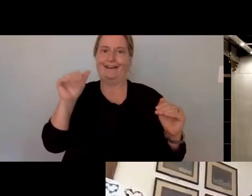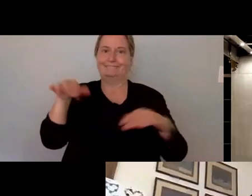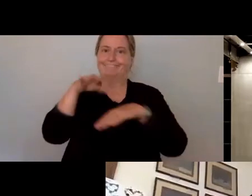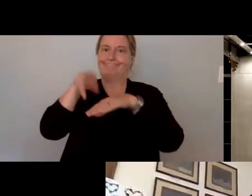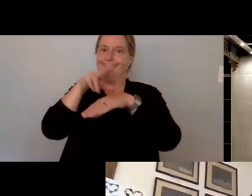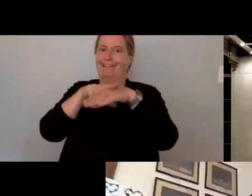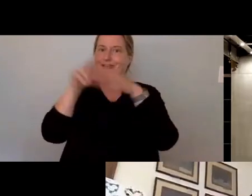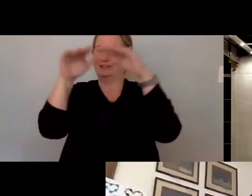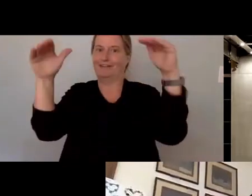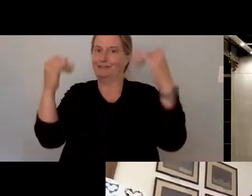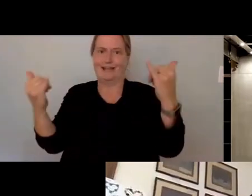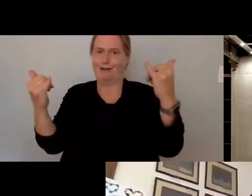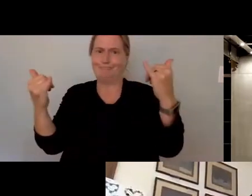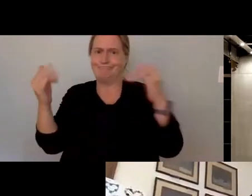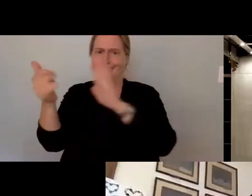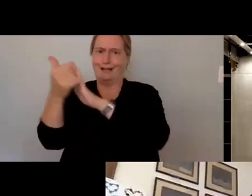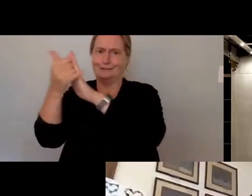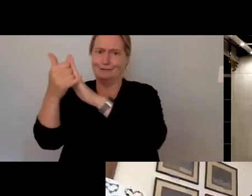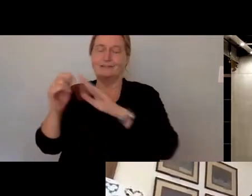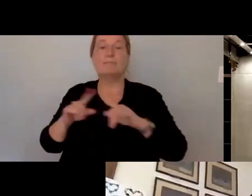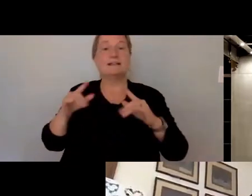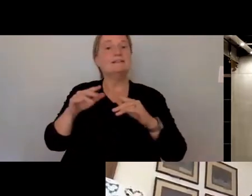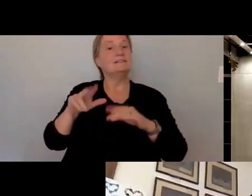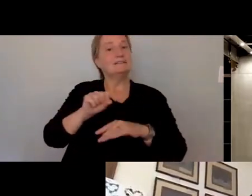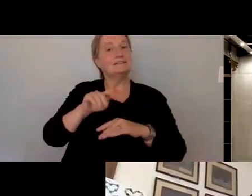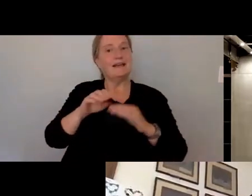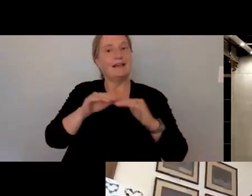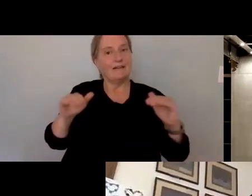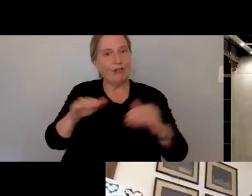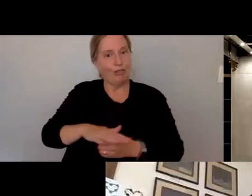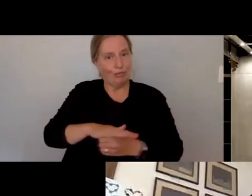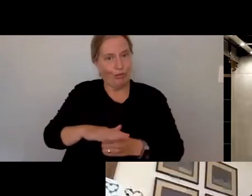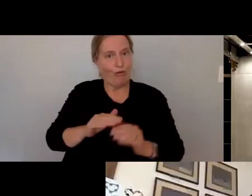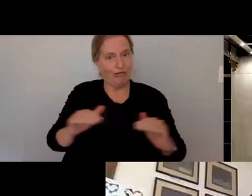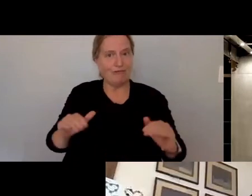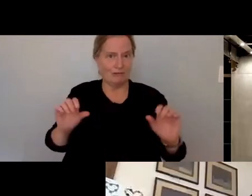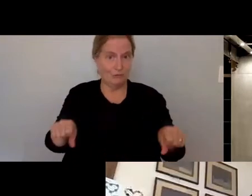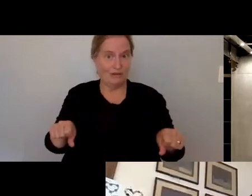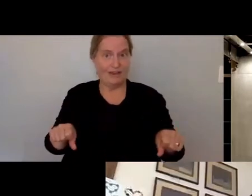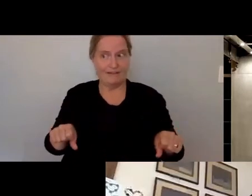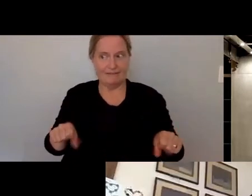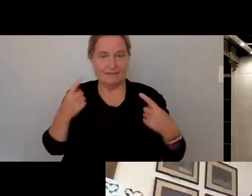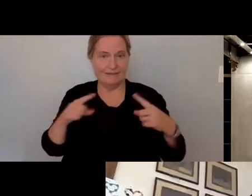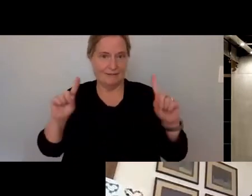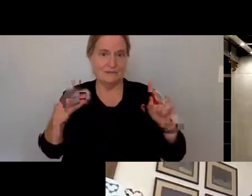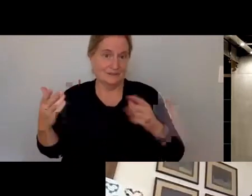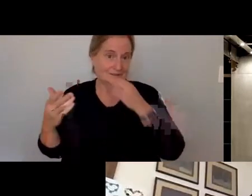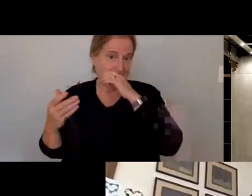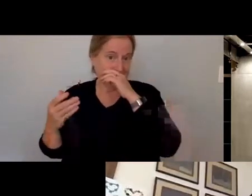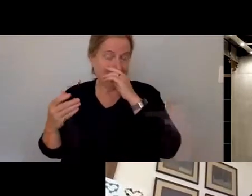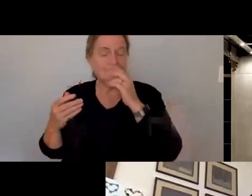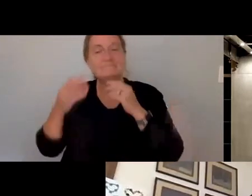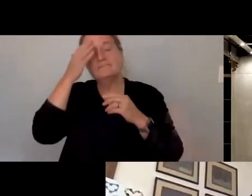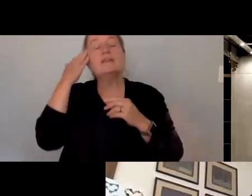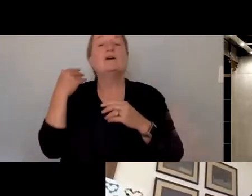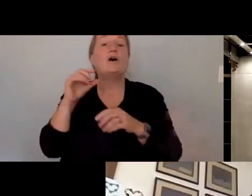the local level. So whether it's what Jim does or John does in the state Senate, or what we can do with mayors and